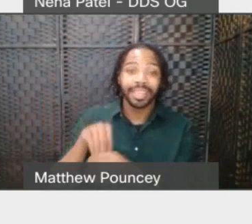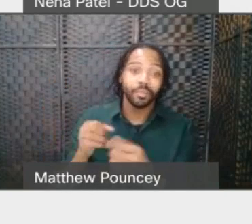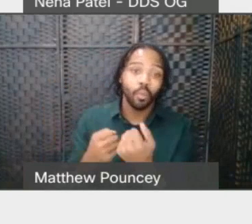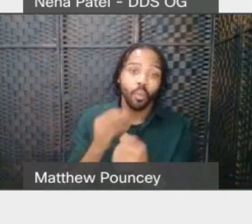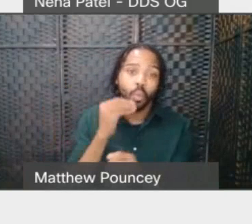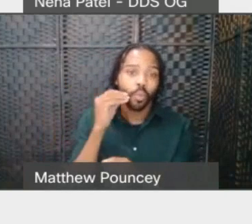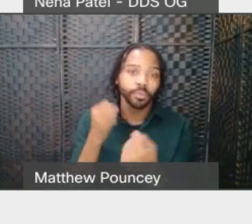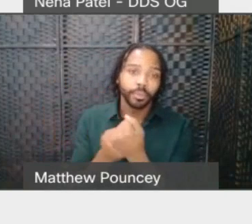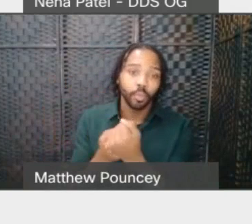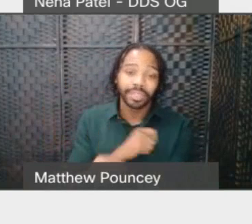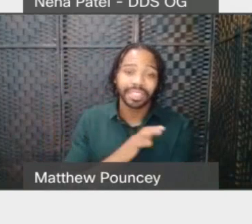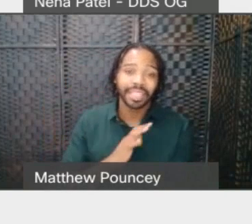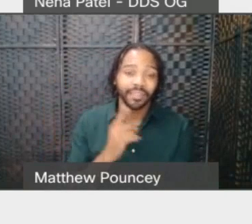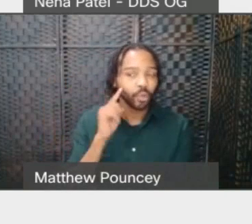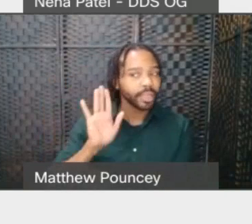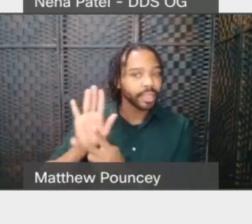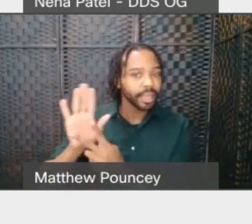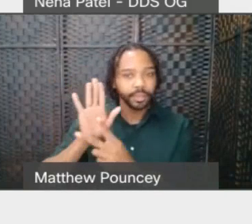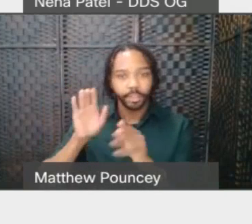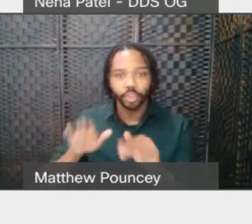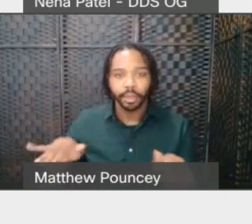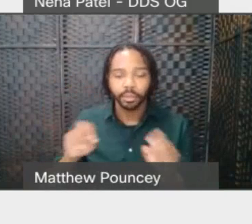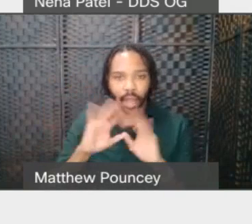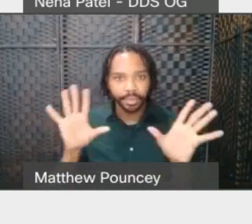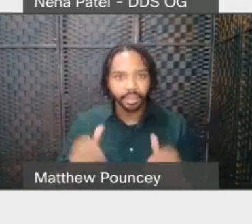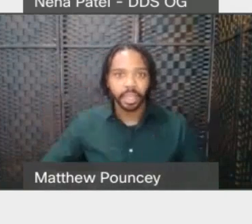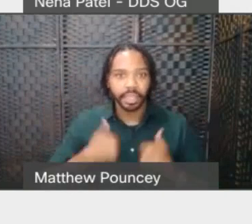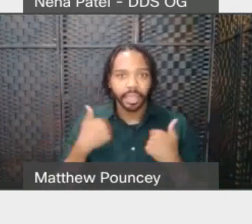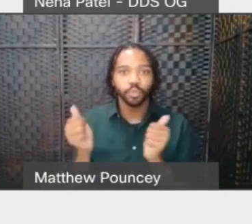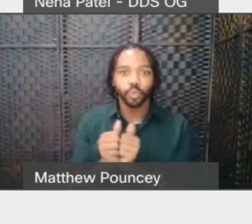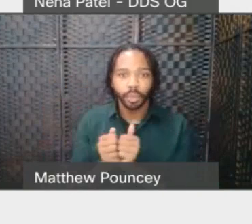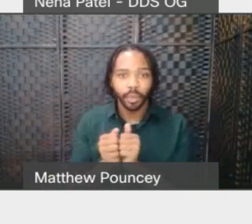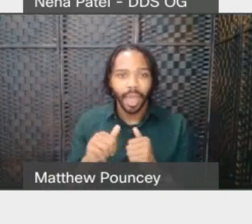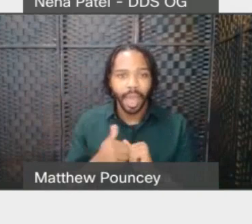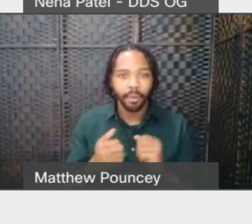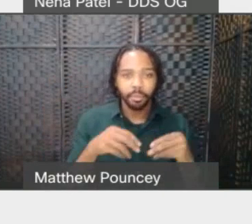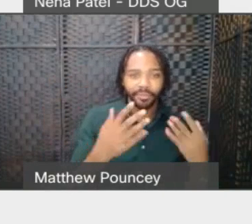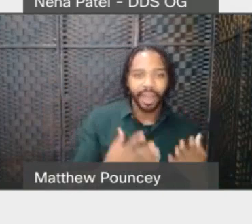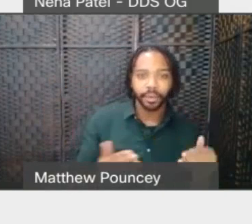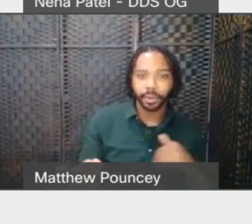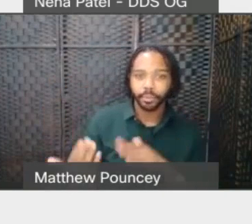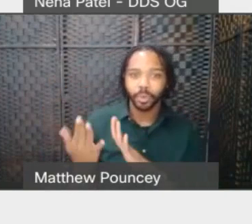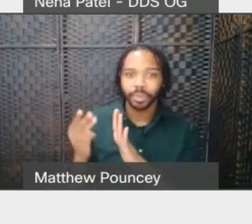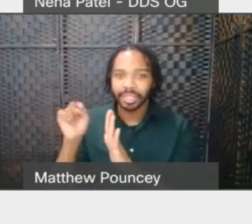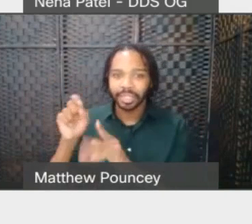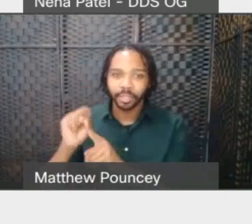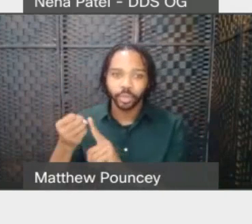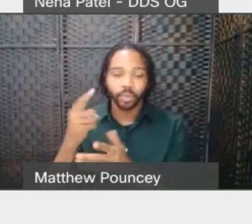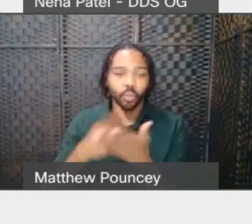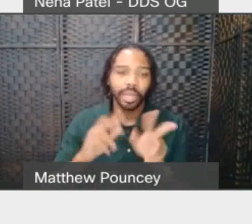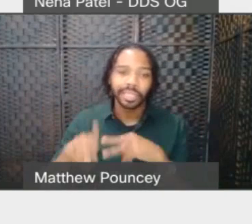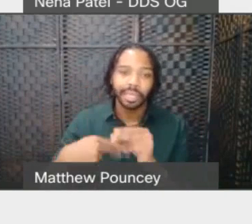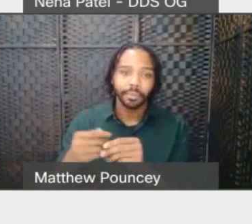child. They obviously live with their kids. How should the provider approach this? What documentation is needed?